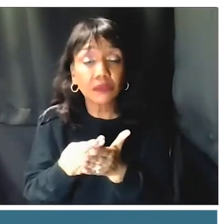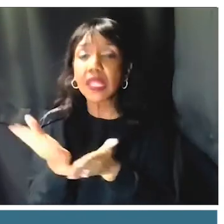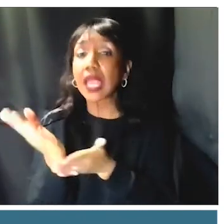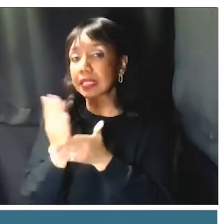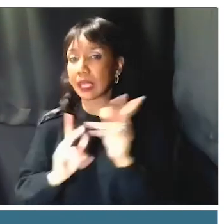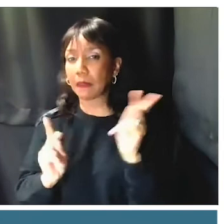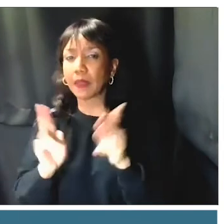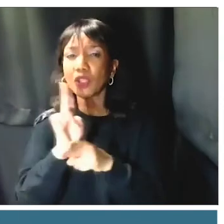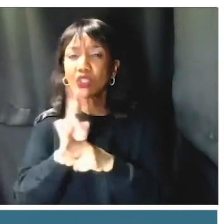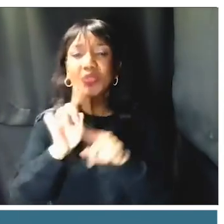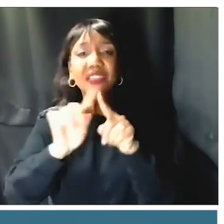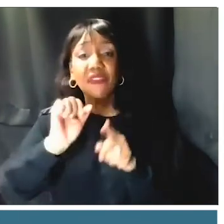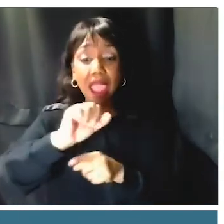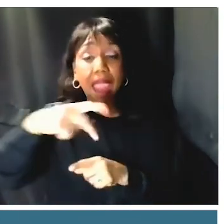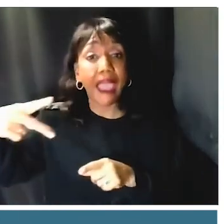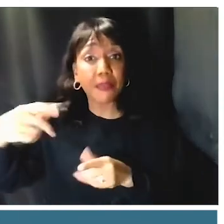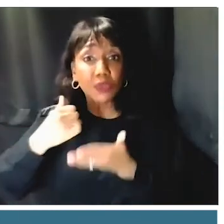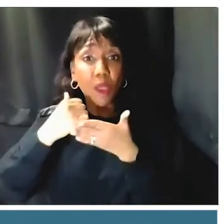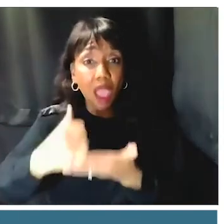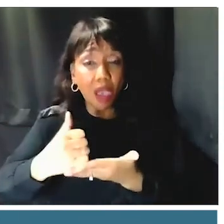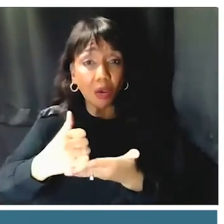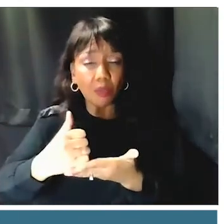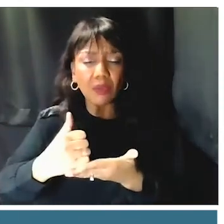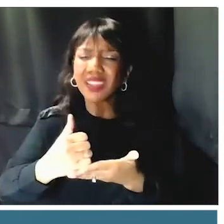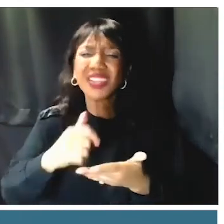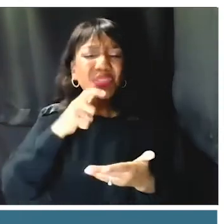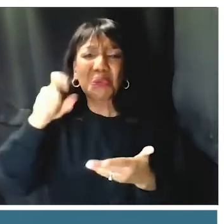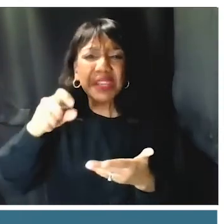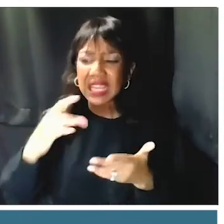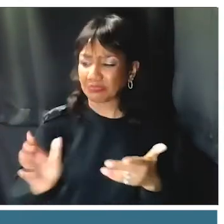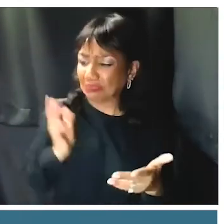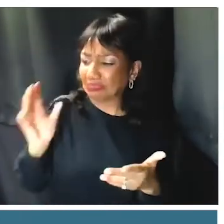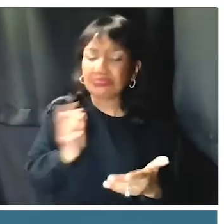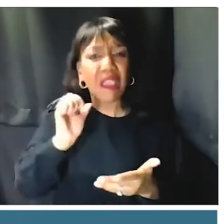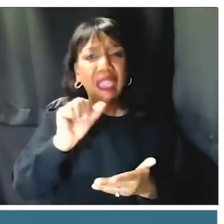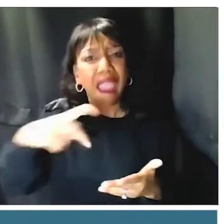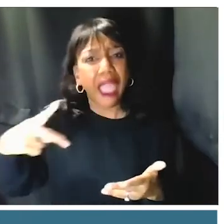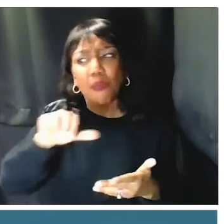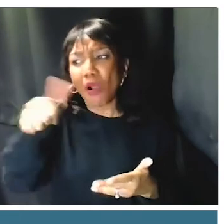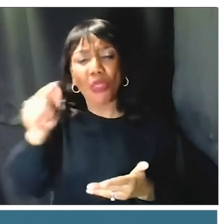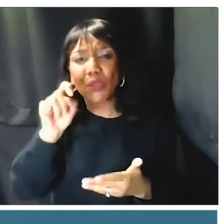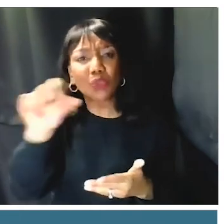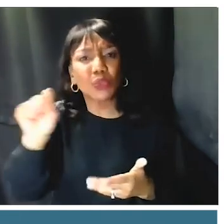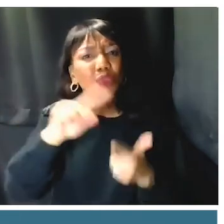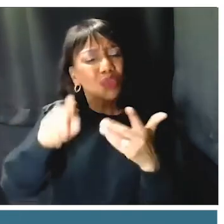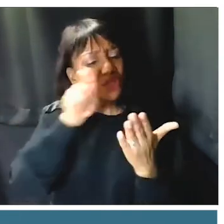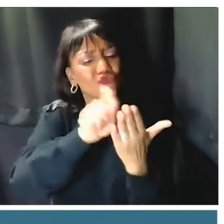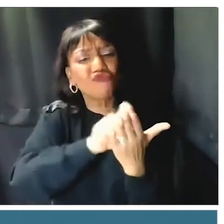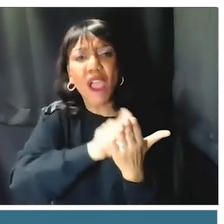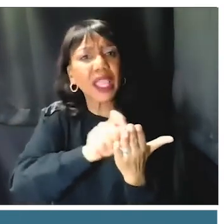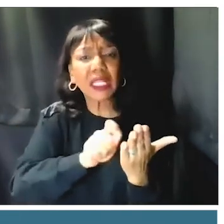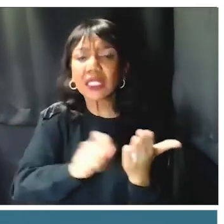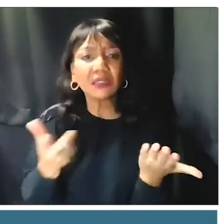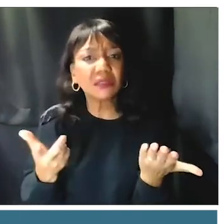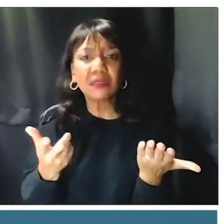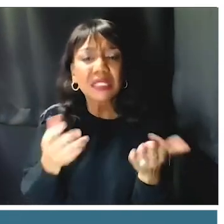While some people use different apps to manage their expenses, you really don't need any special apps or other tools. You can manage